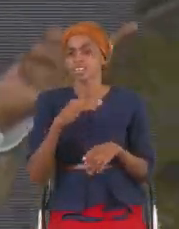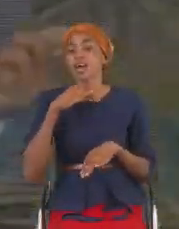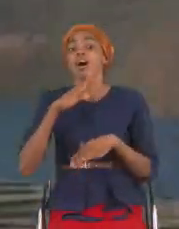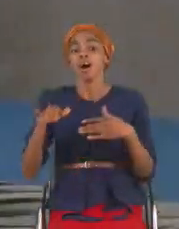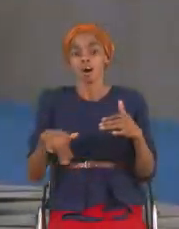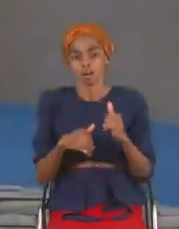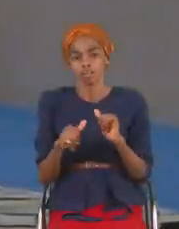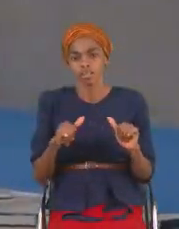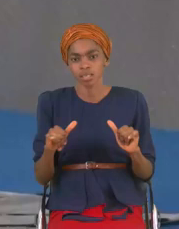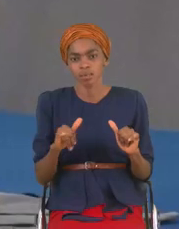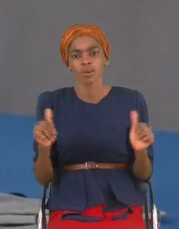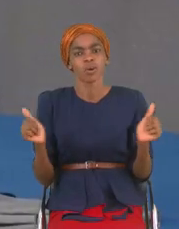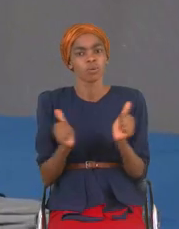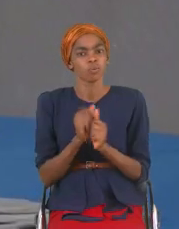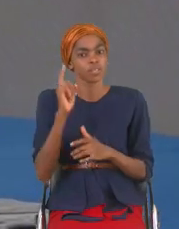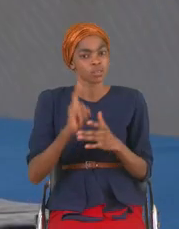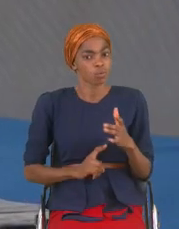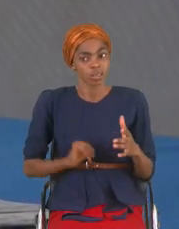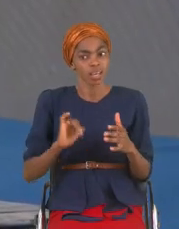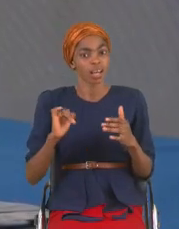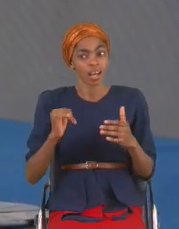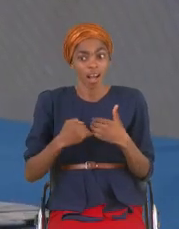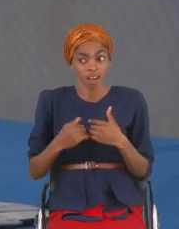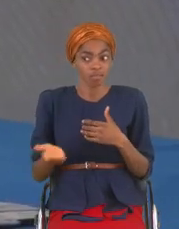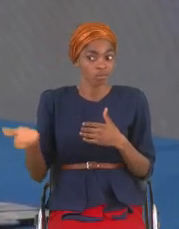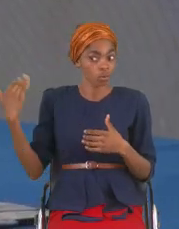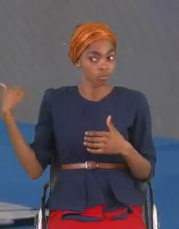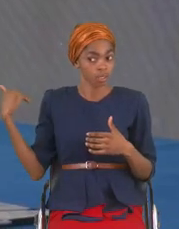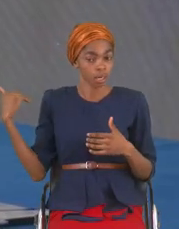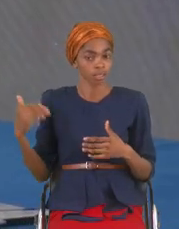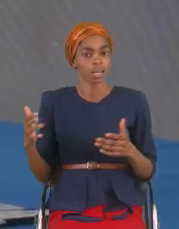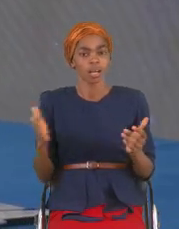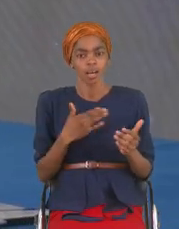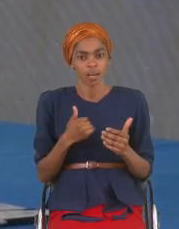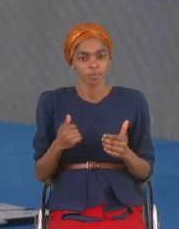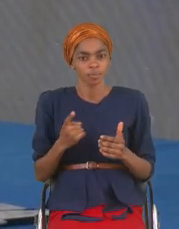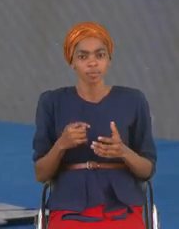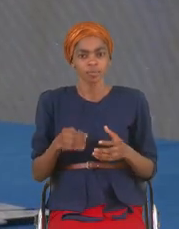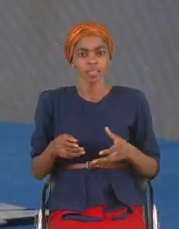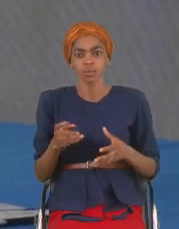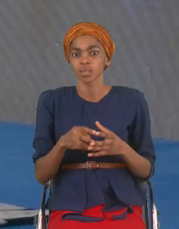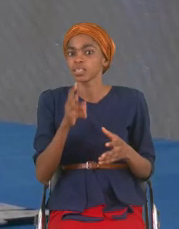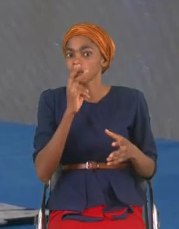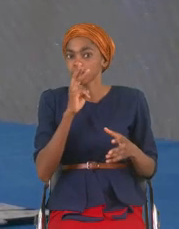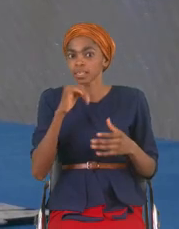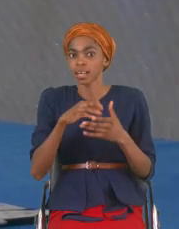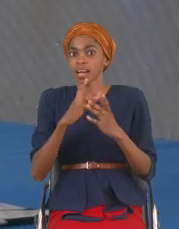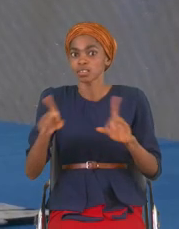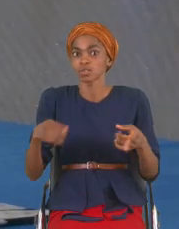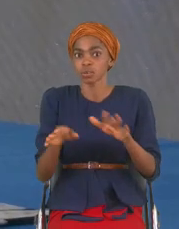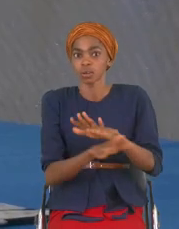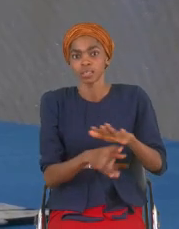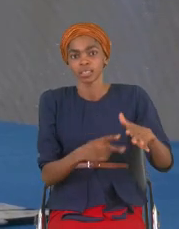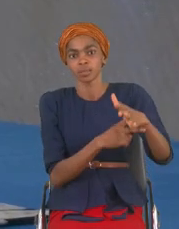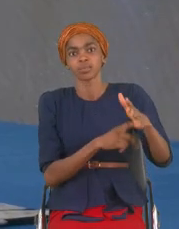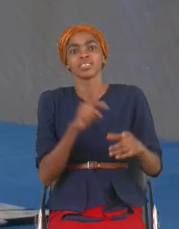same, with what has gone behind and with the water that has gone under the bridge.